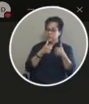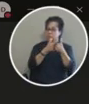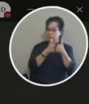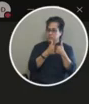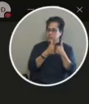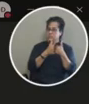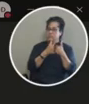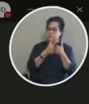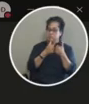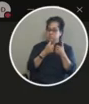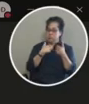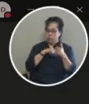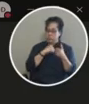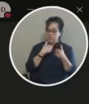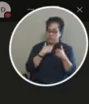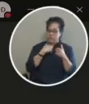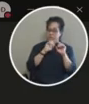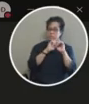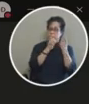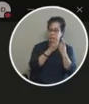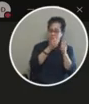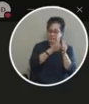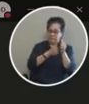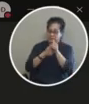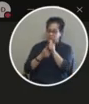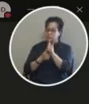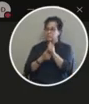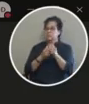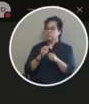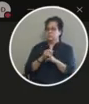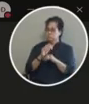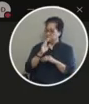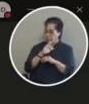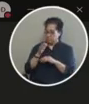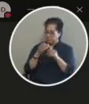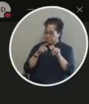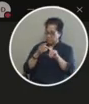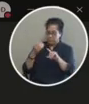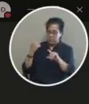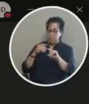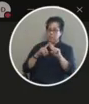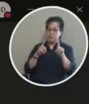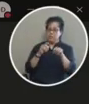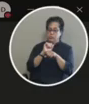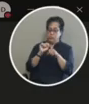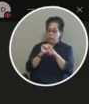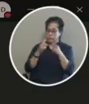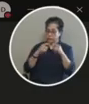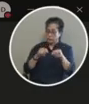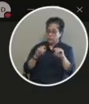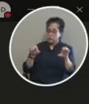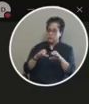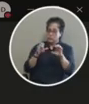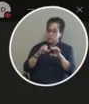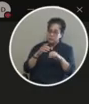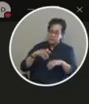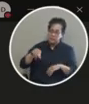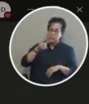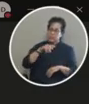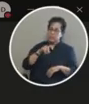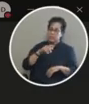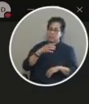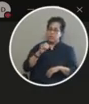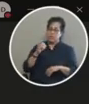monumental, to say the least, and unprecedented. And so the work that we're trying to get done out there and the need for